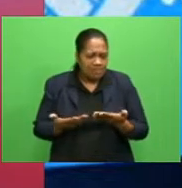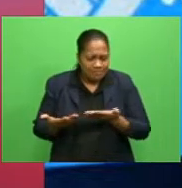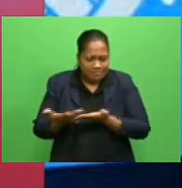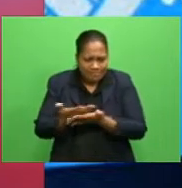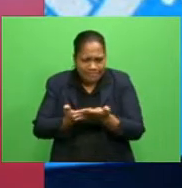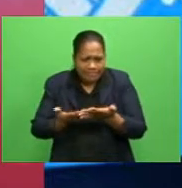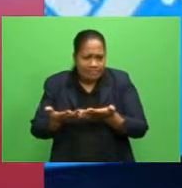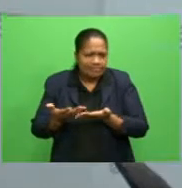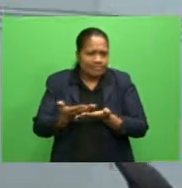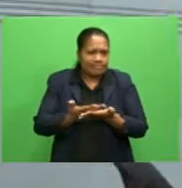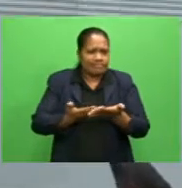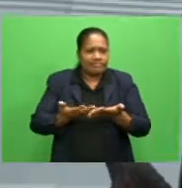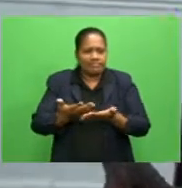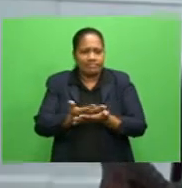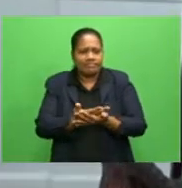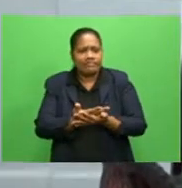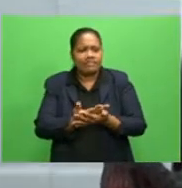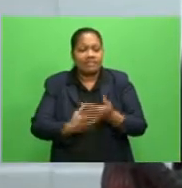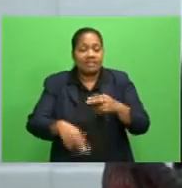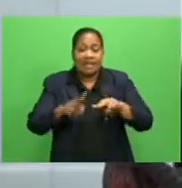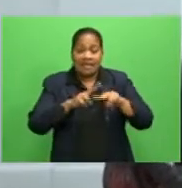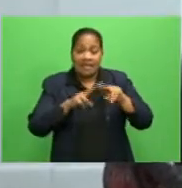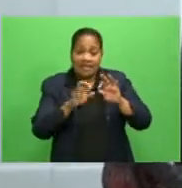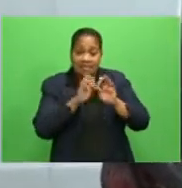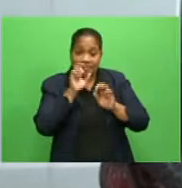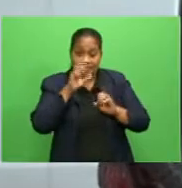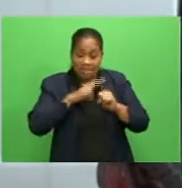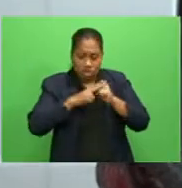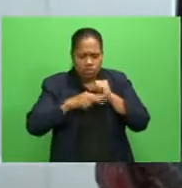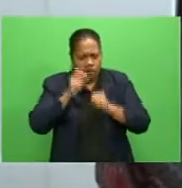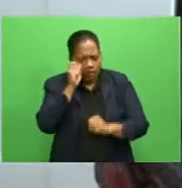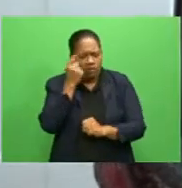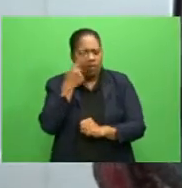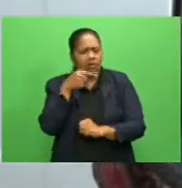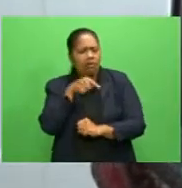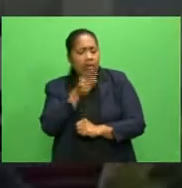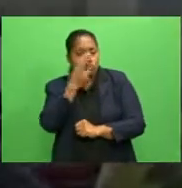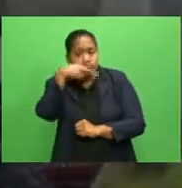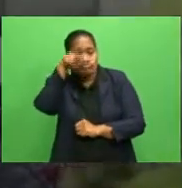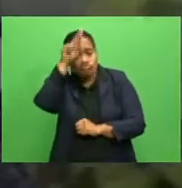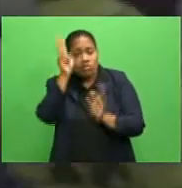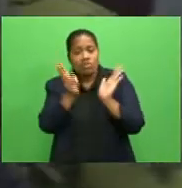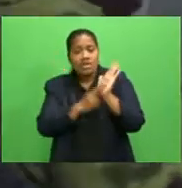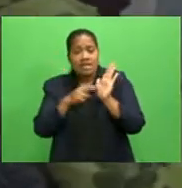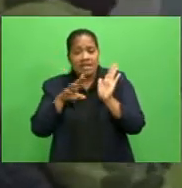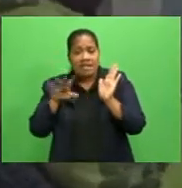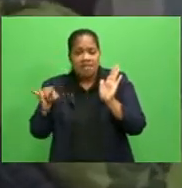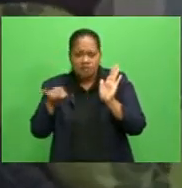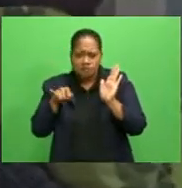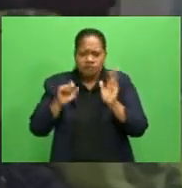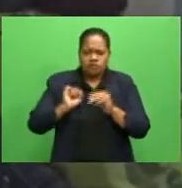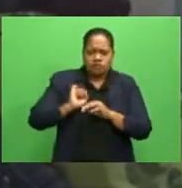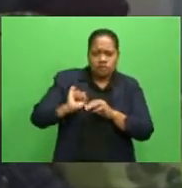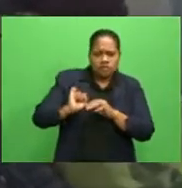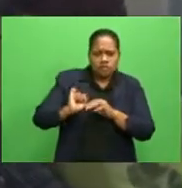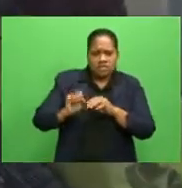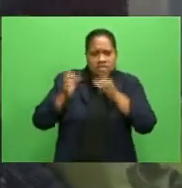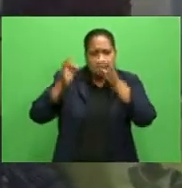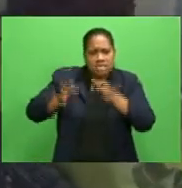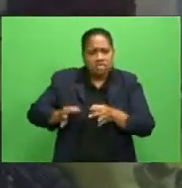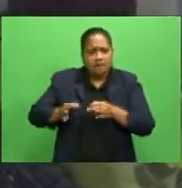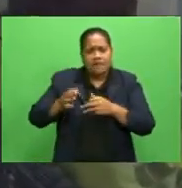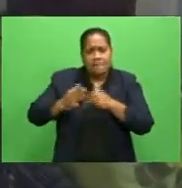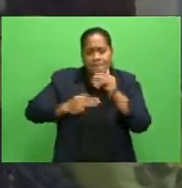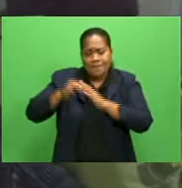unsigned. FBC News understands Ratunaingama is heading the faction resisting the decision of the suspended party management